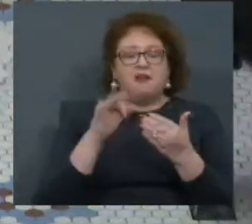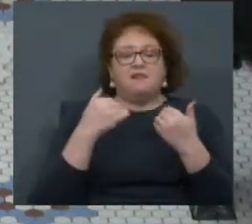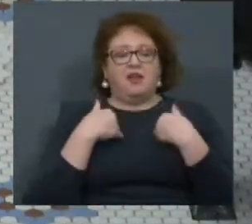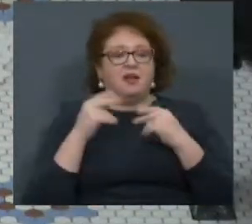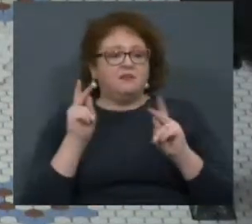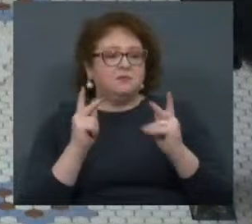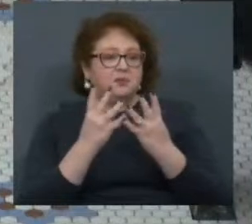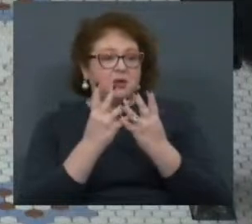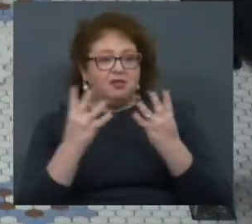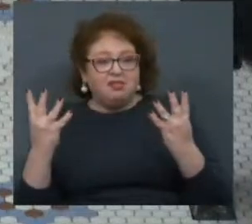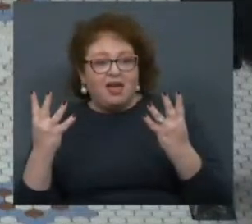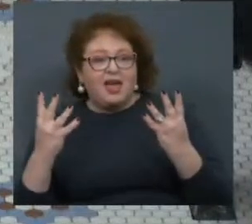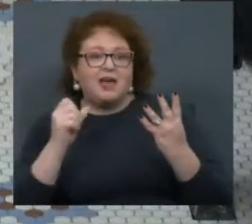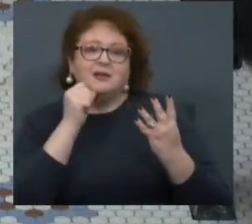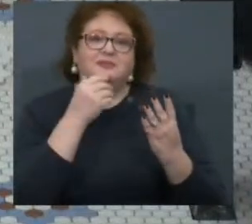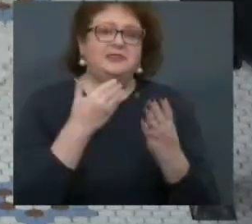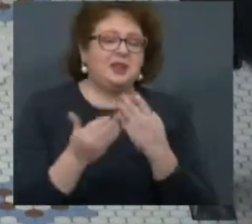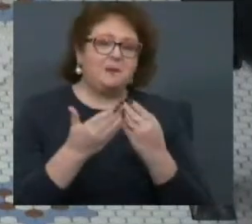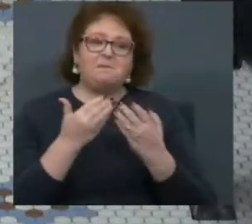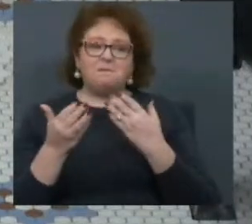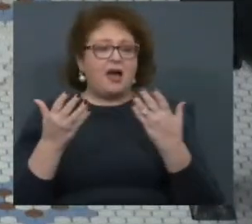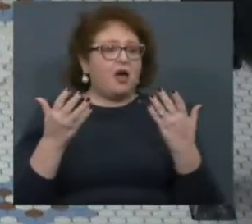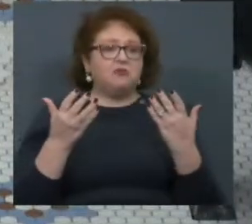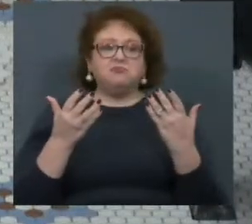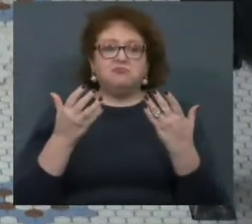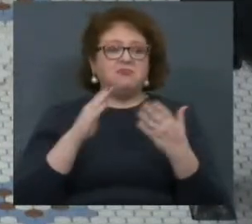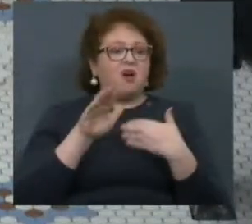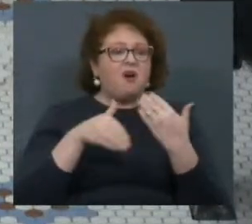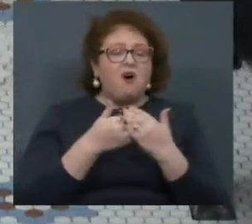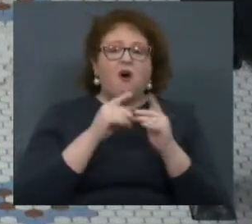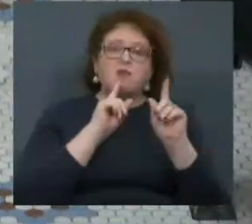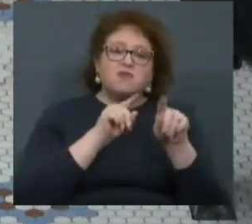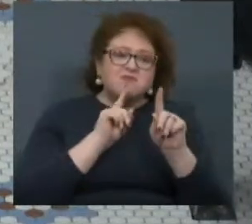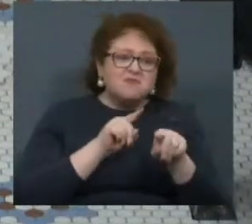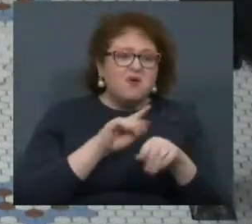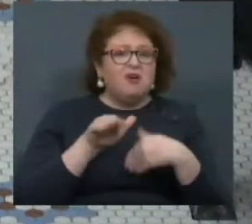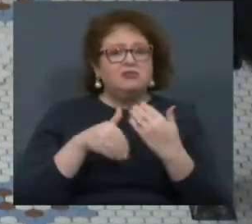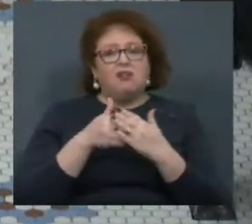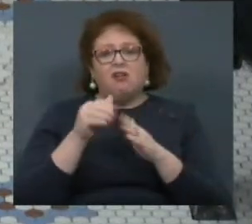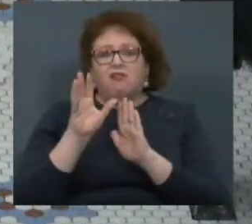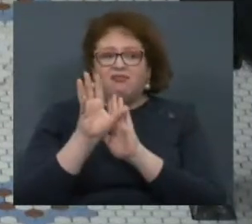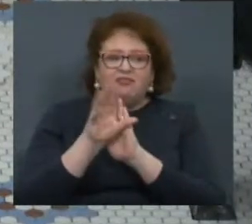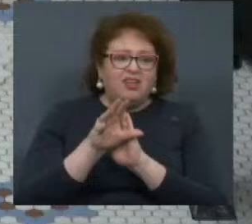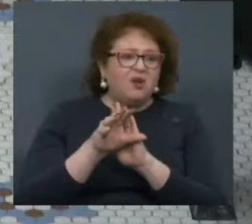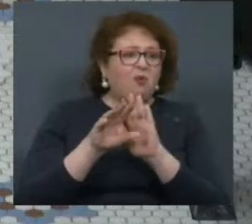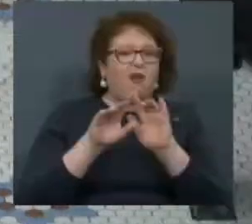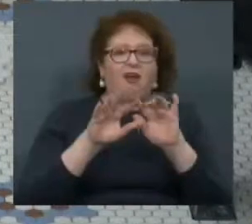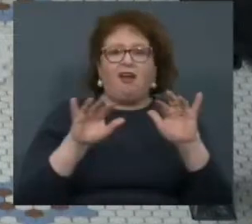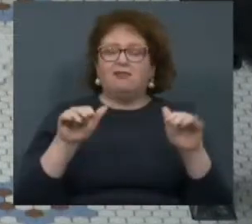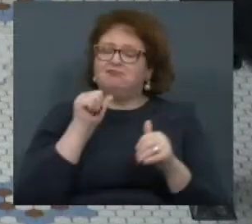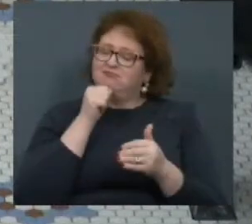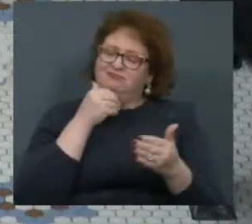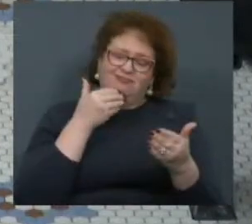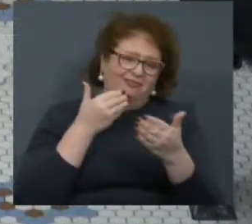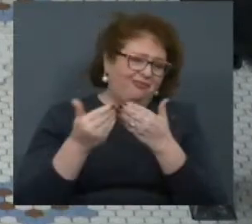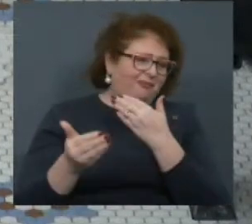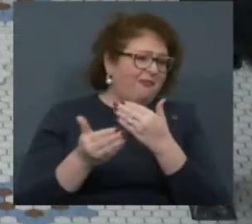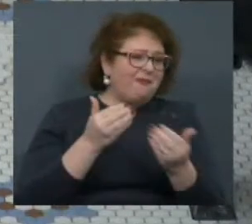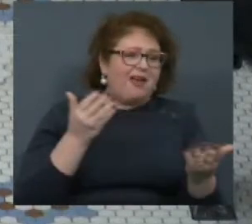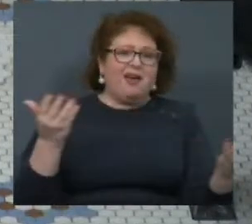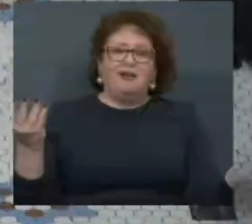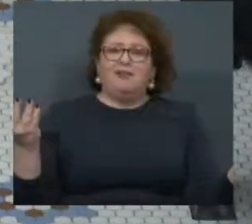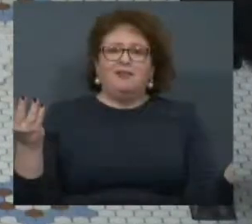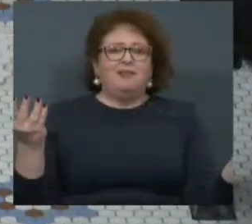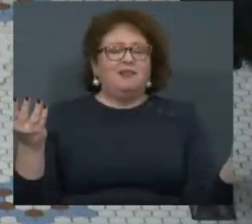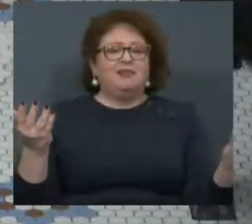audio recordings, all the evidence we had, that stuff didn't matter. And I got